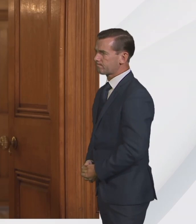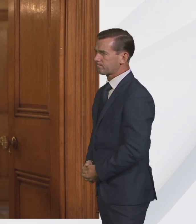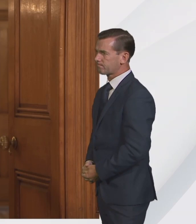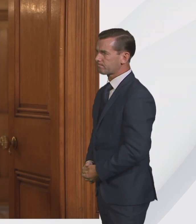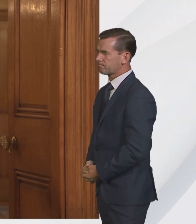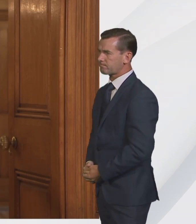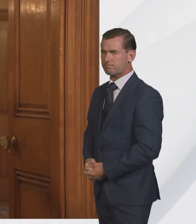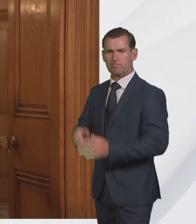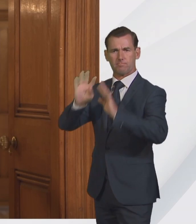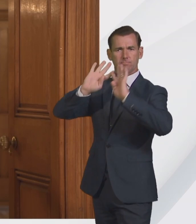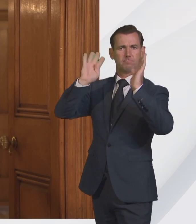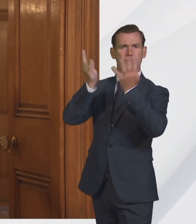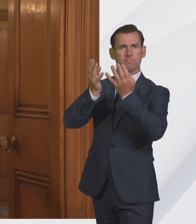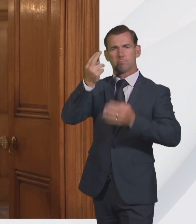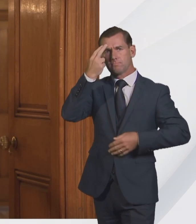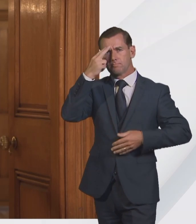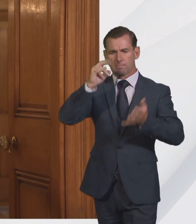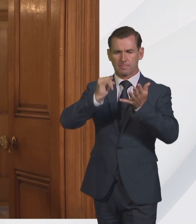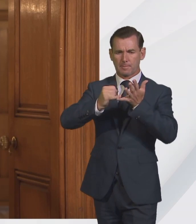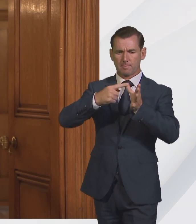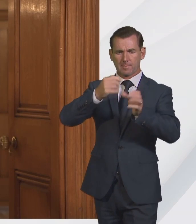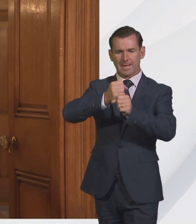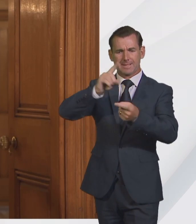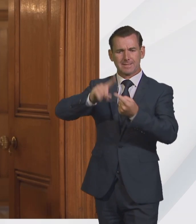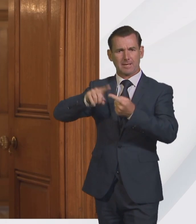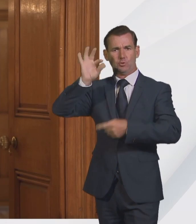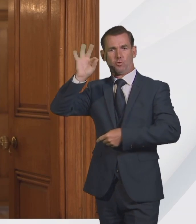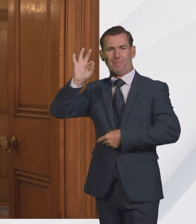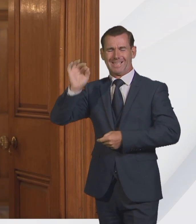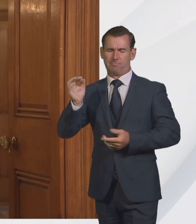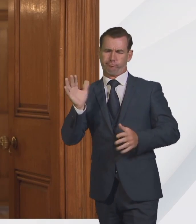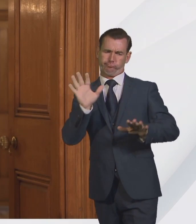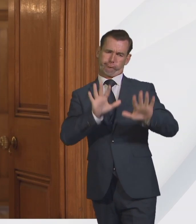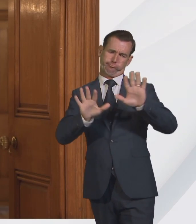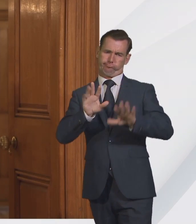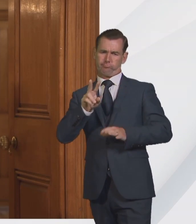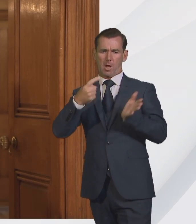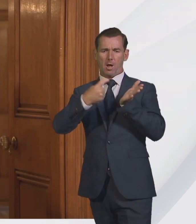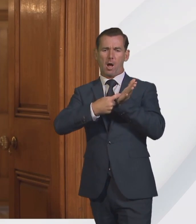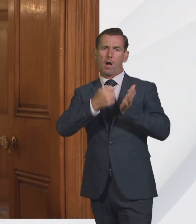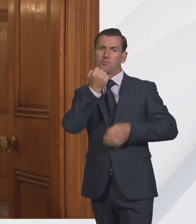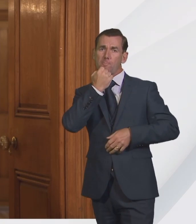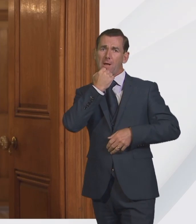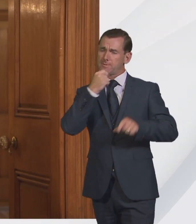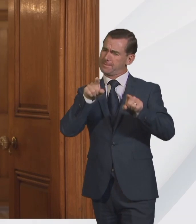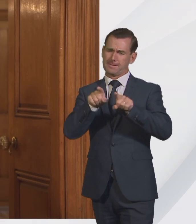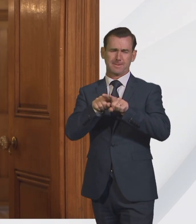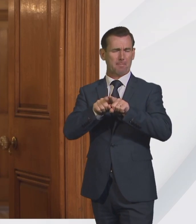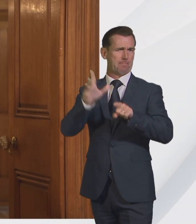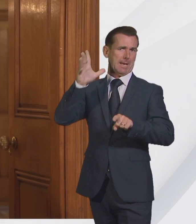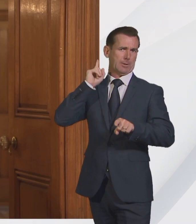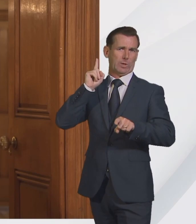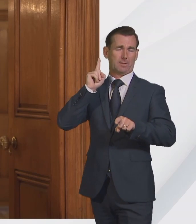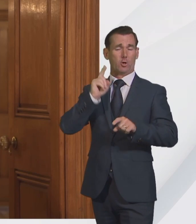SAGE has confirmed today that their estimate for the R rate for the United Kingdom is unchanged on last week